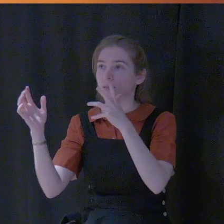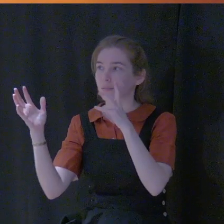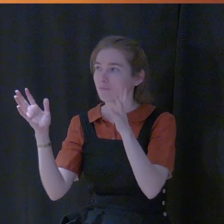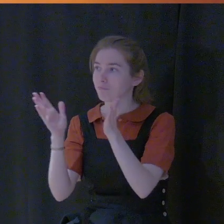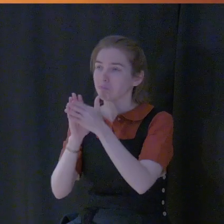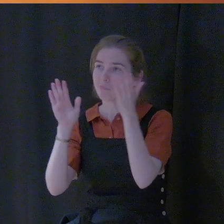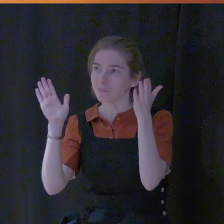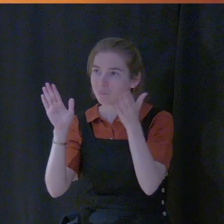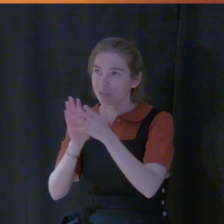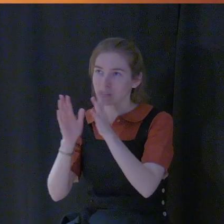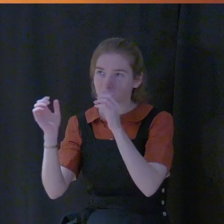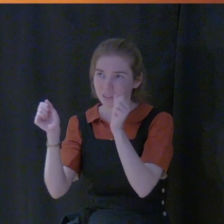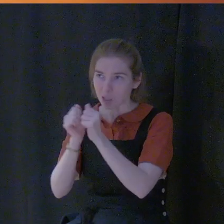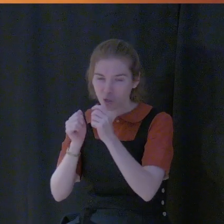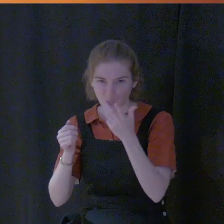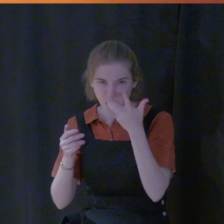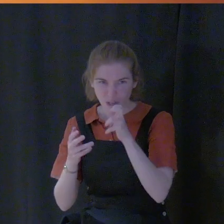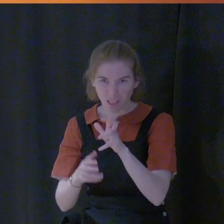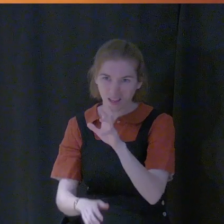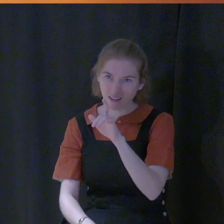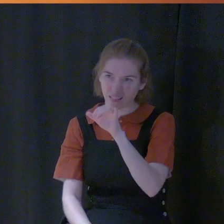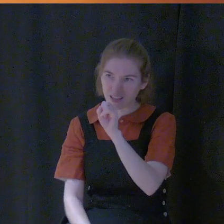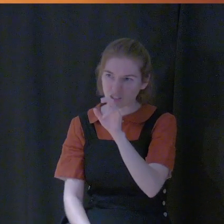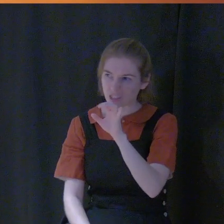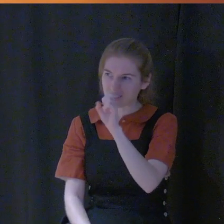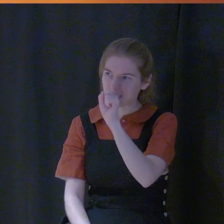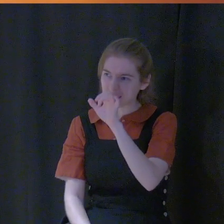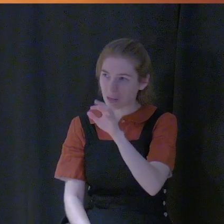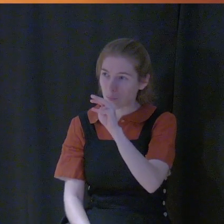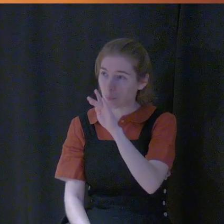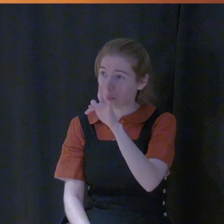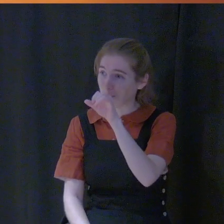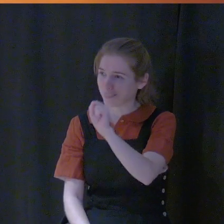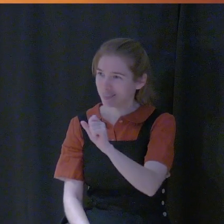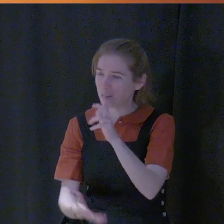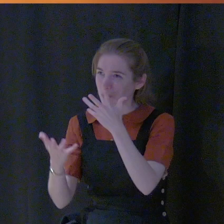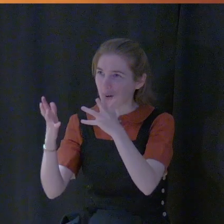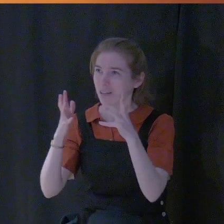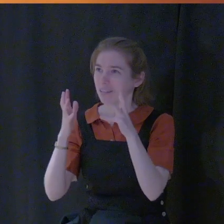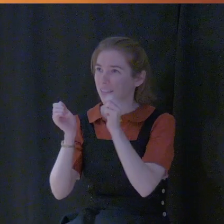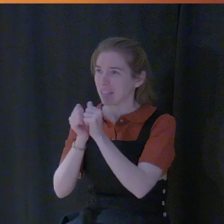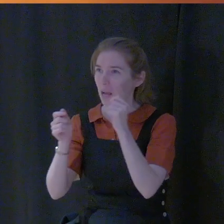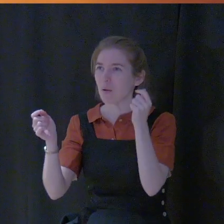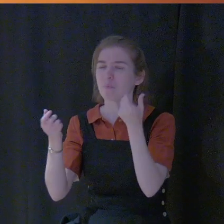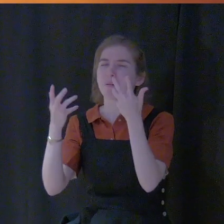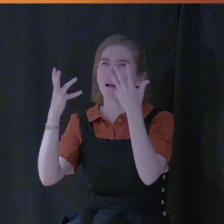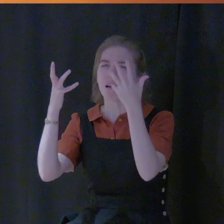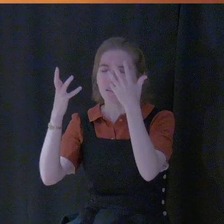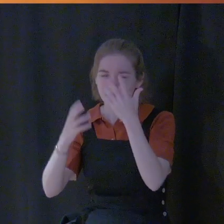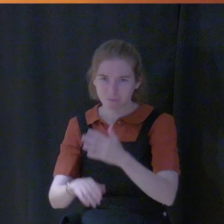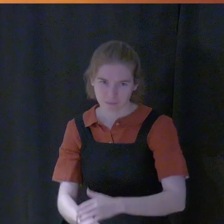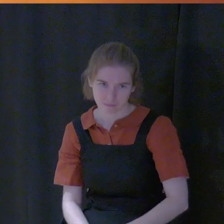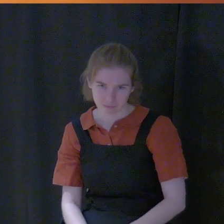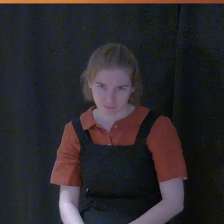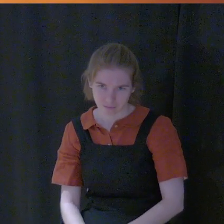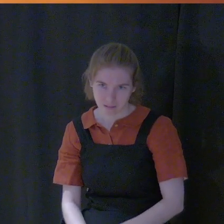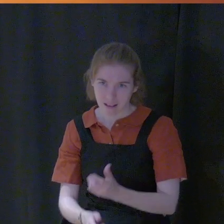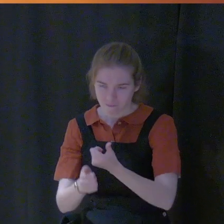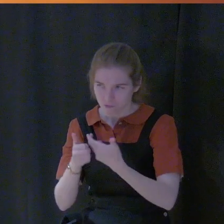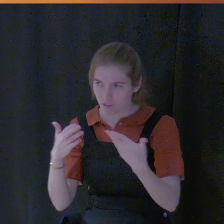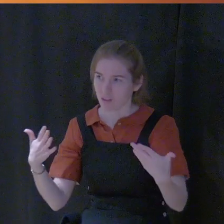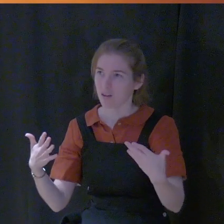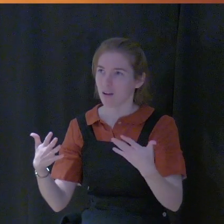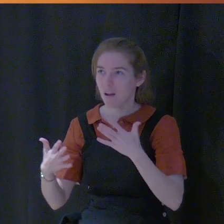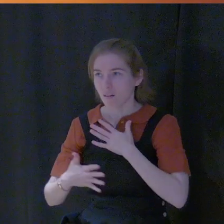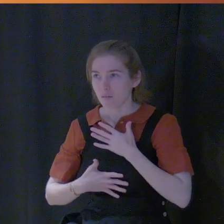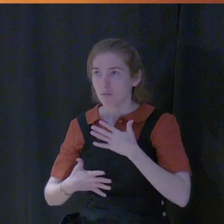cymbals. Hey, I like clashing cymbals. Cymbals got to be at the right time, right? No, clashing cymbals. Praise him. Let everything